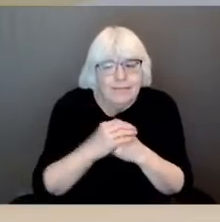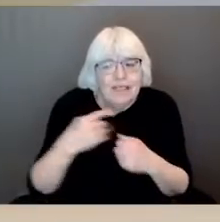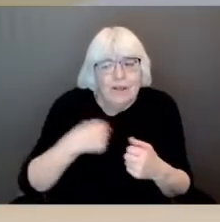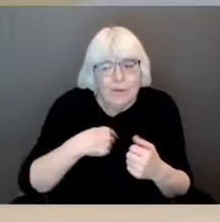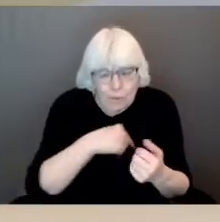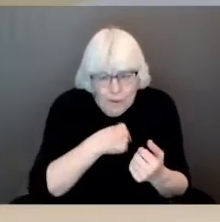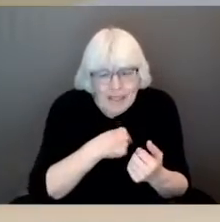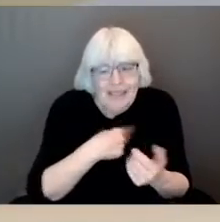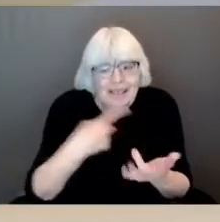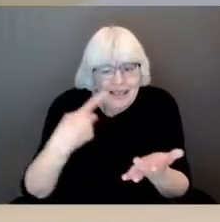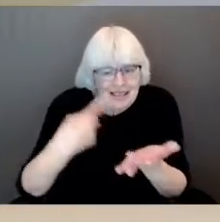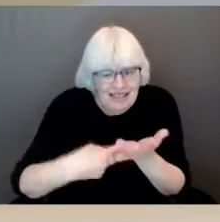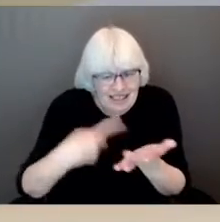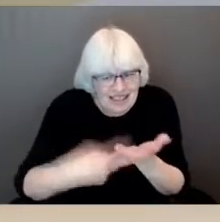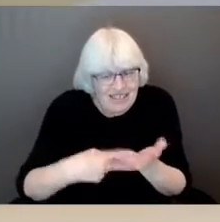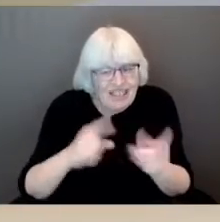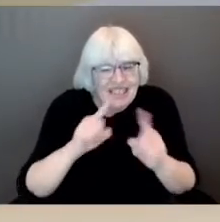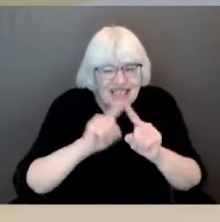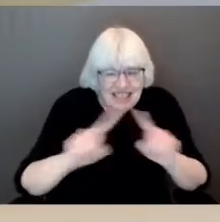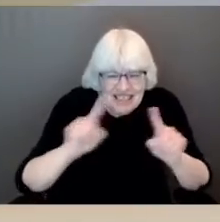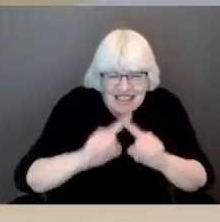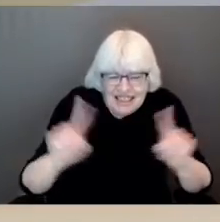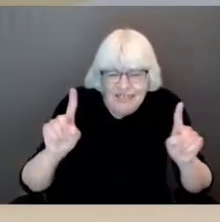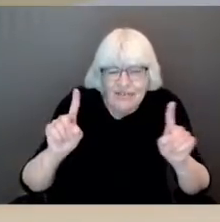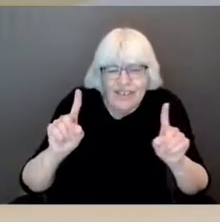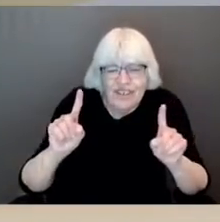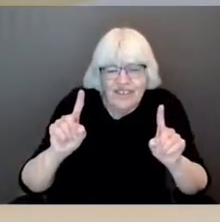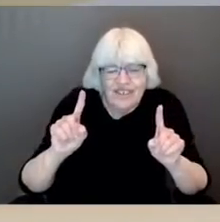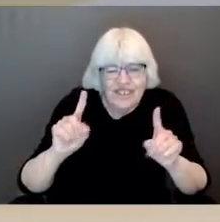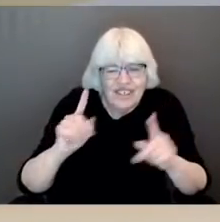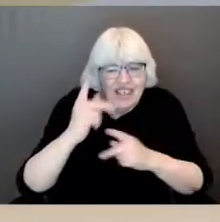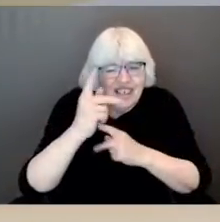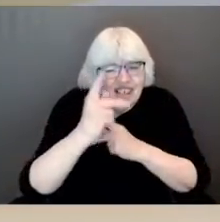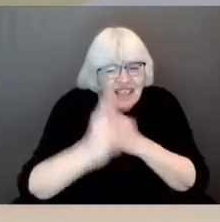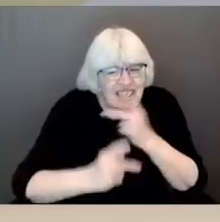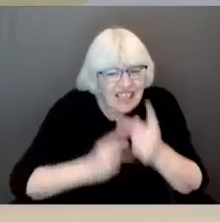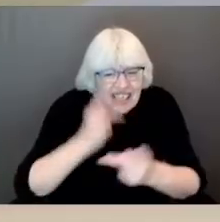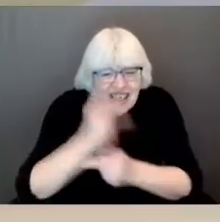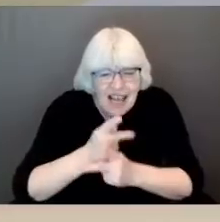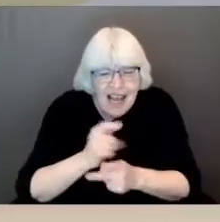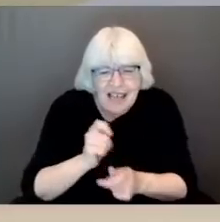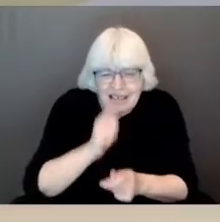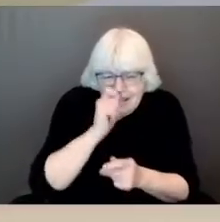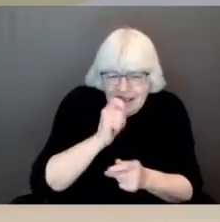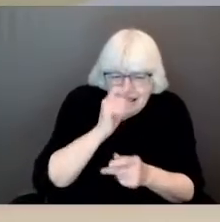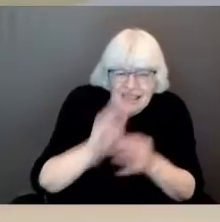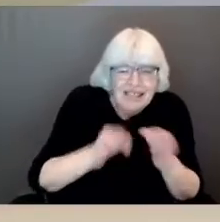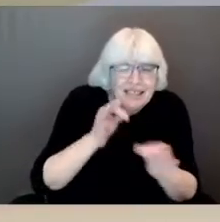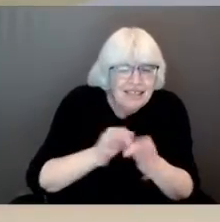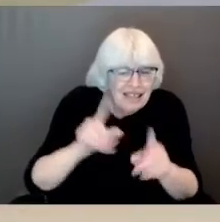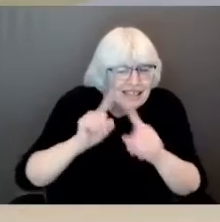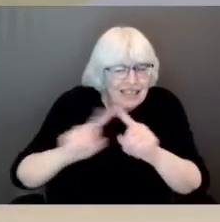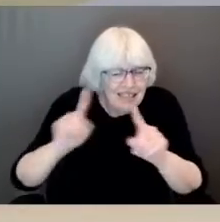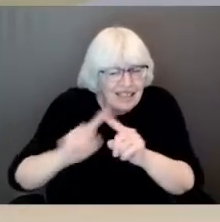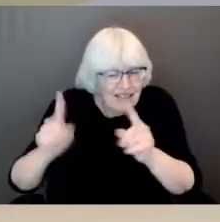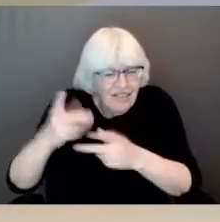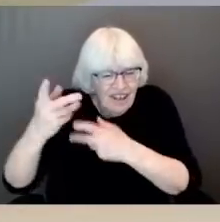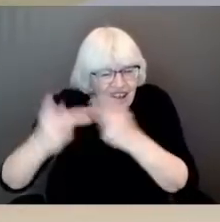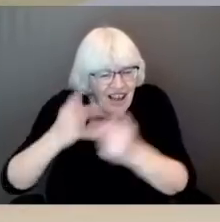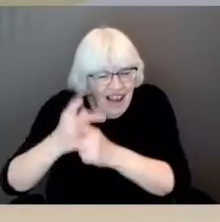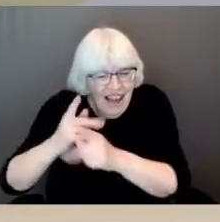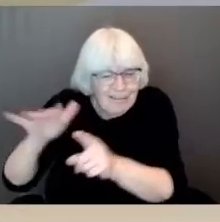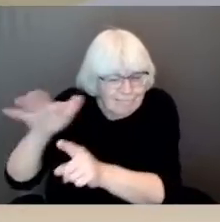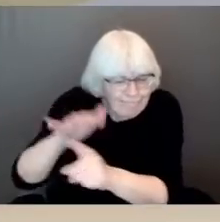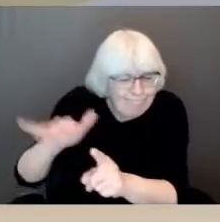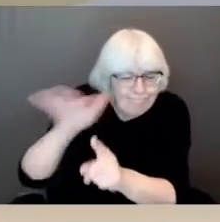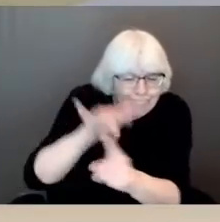the testing group for, I think, the last year. And it is